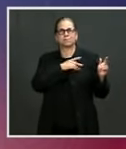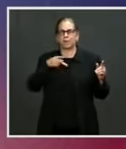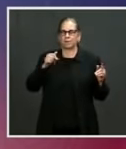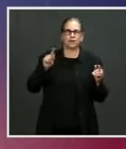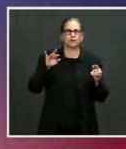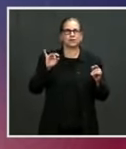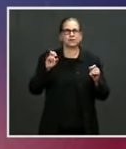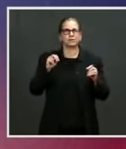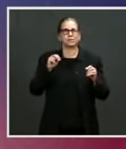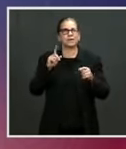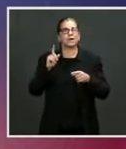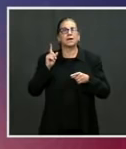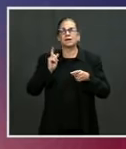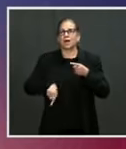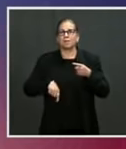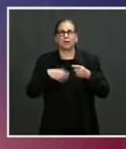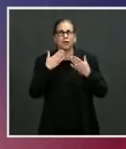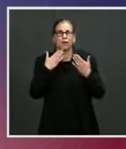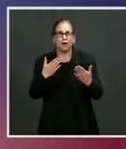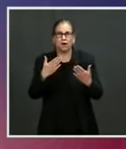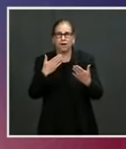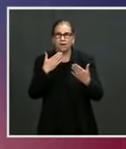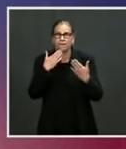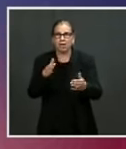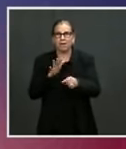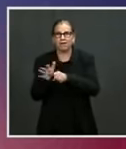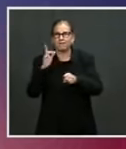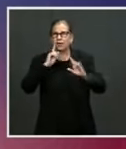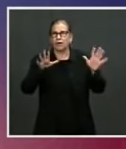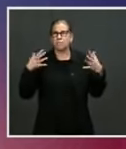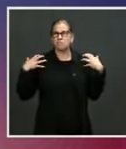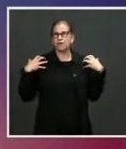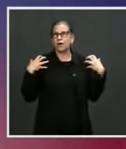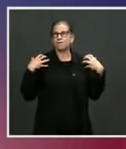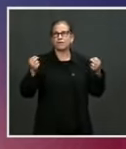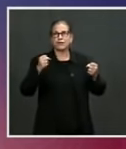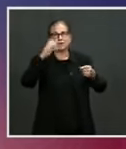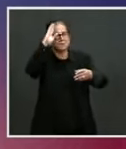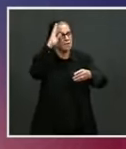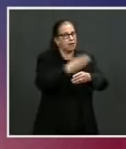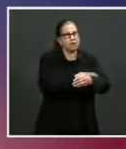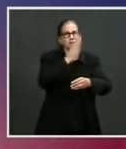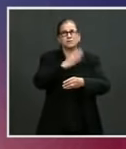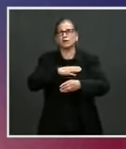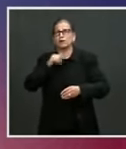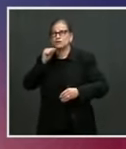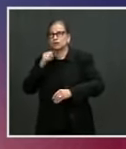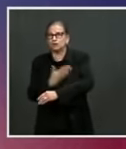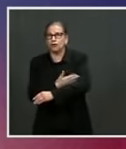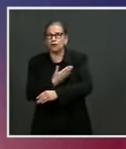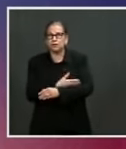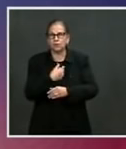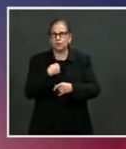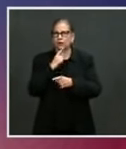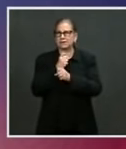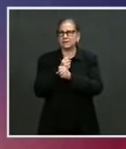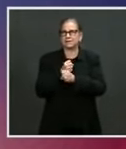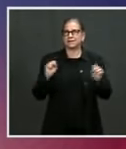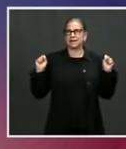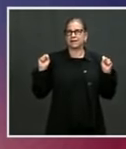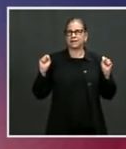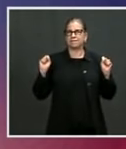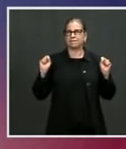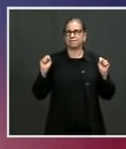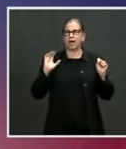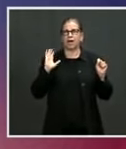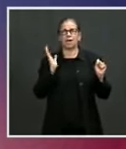for the uncommon bravery of those sons and daughters who preserved our freedoms. Lord, thank you for